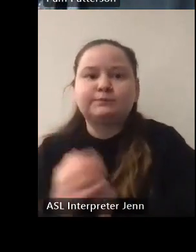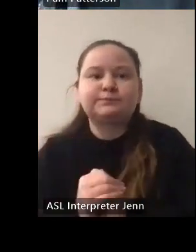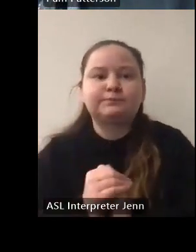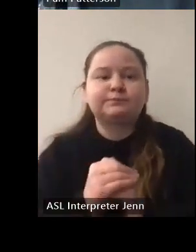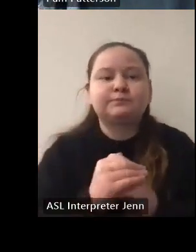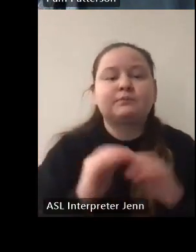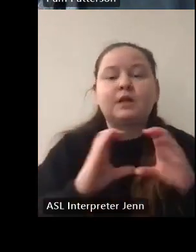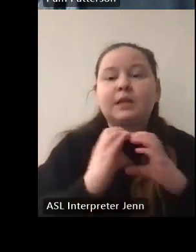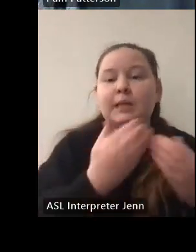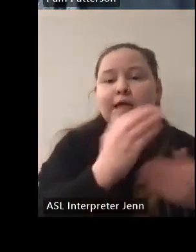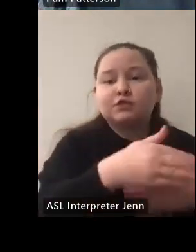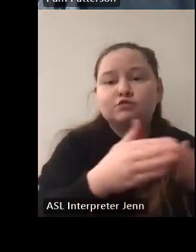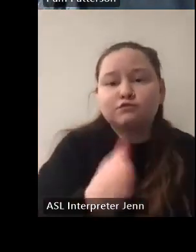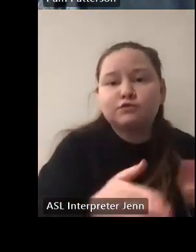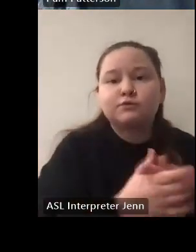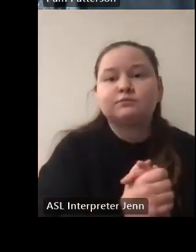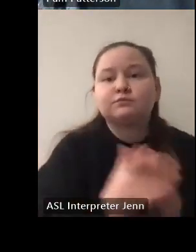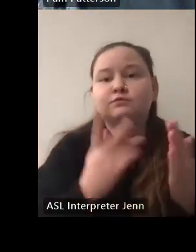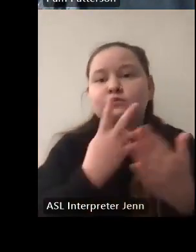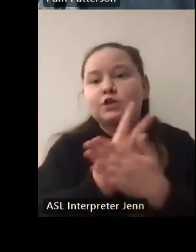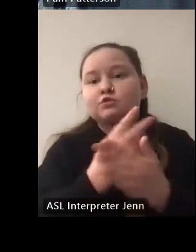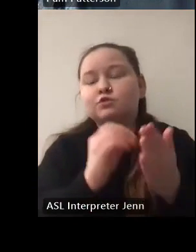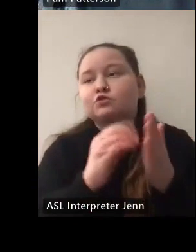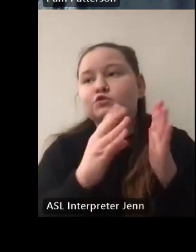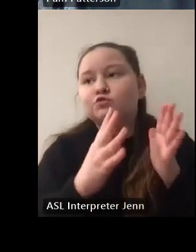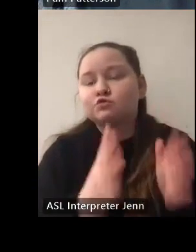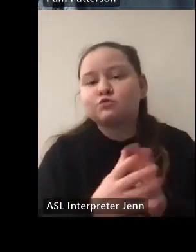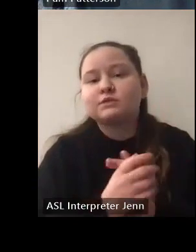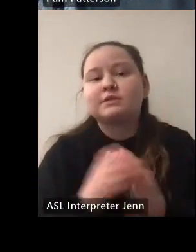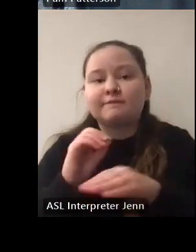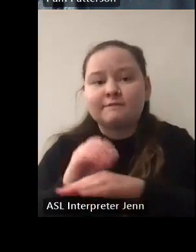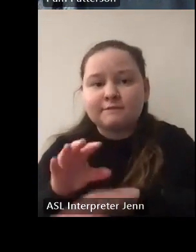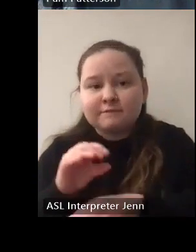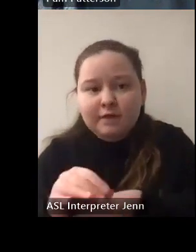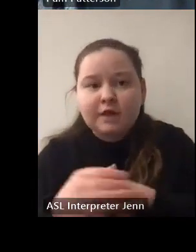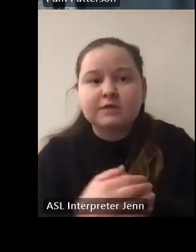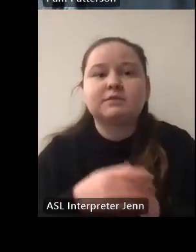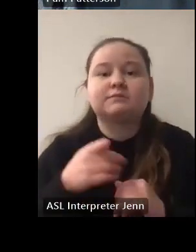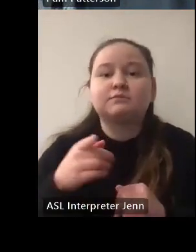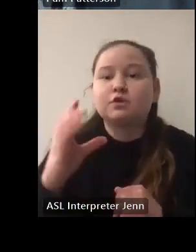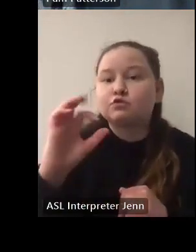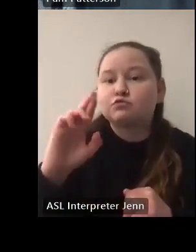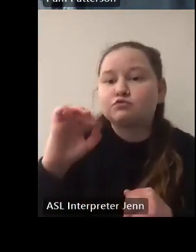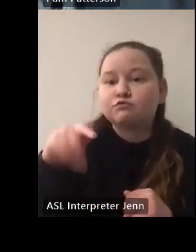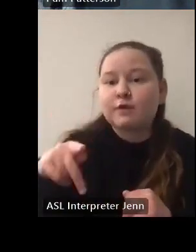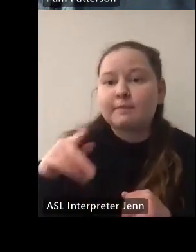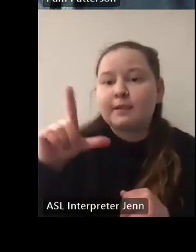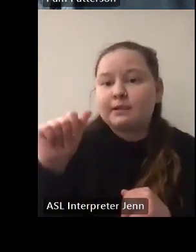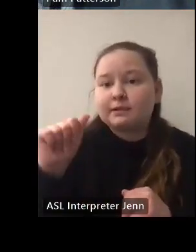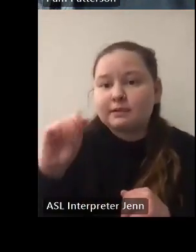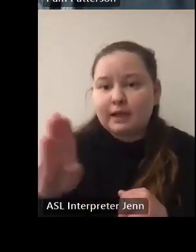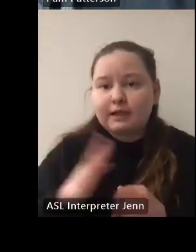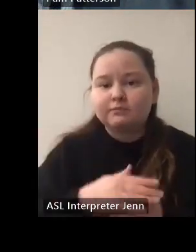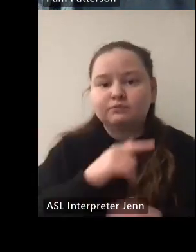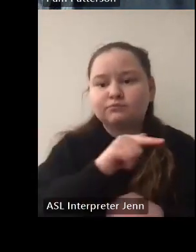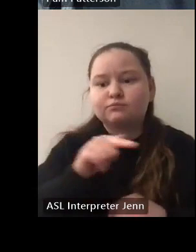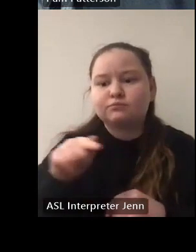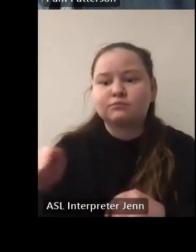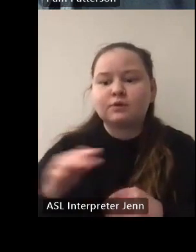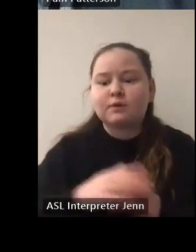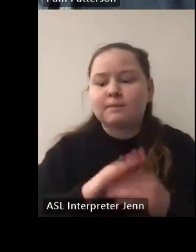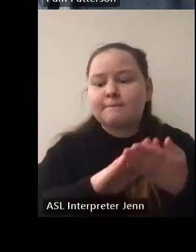graduate student advising, 113 research projects gallery, and CRIP Lab have become valued sites that stimulate